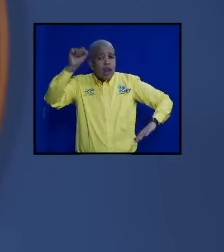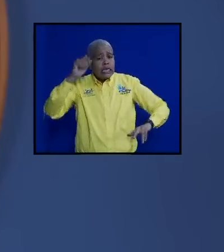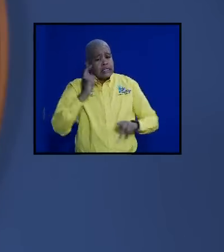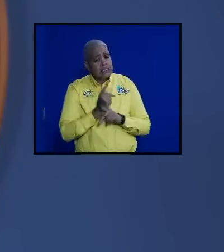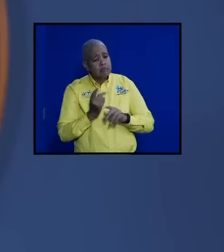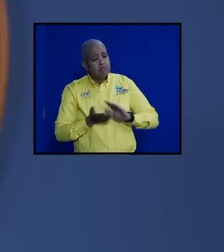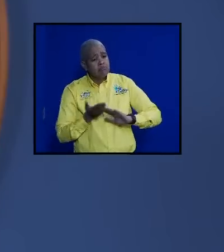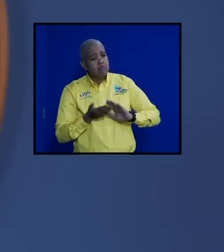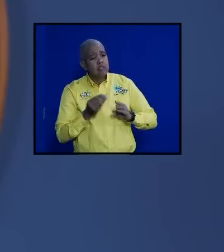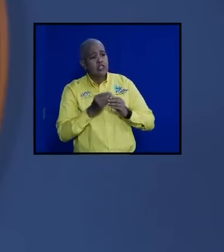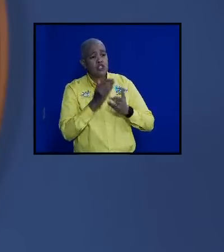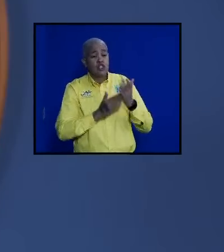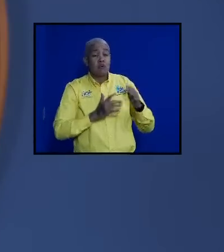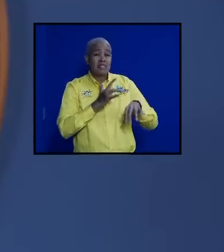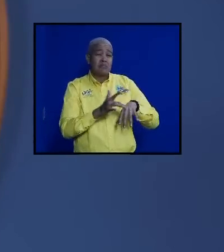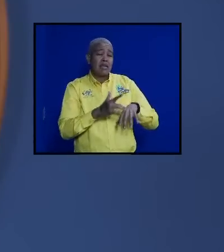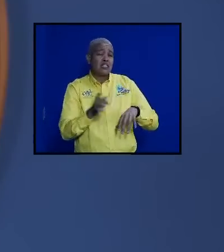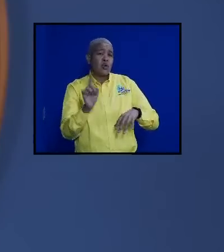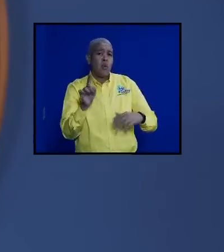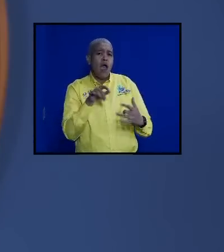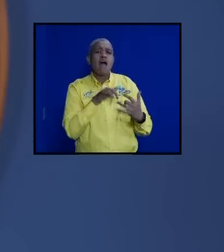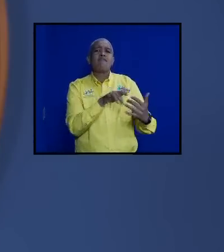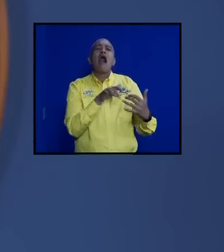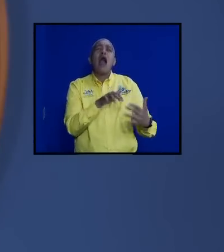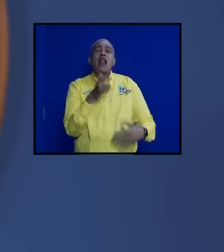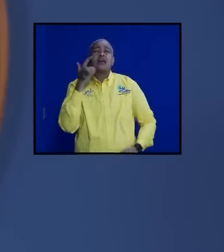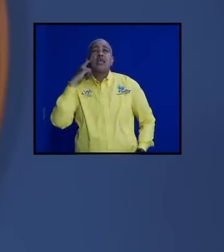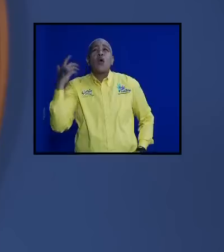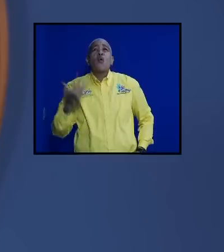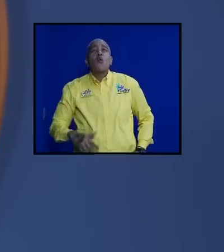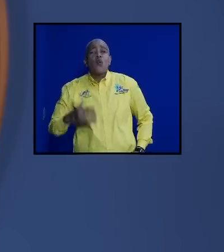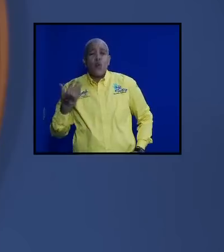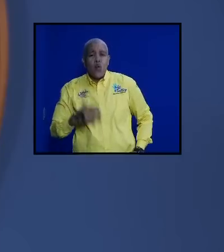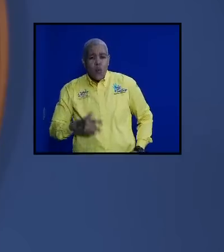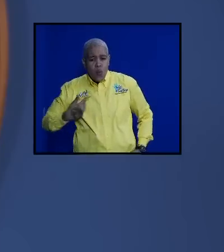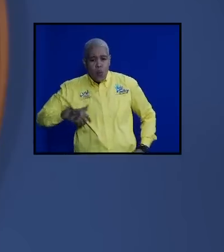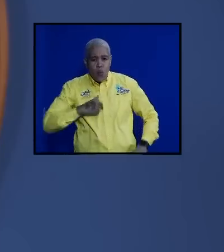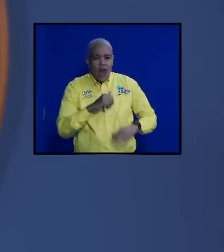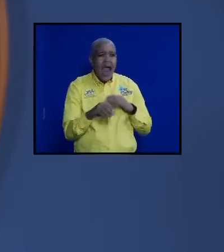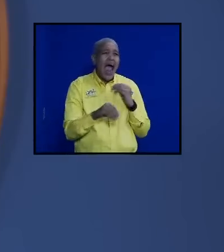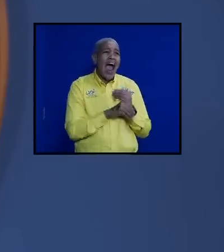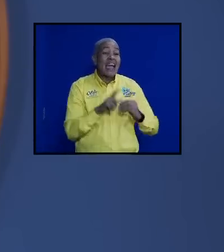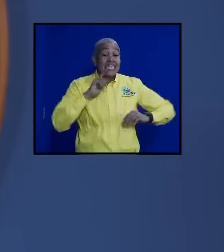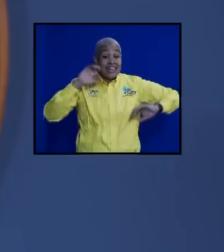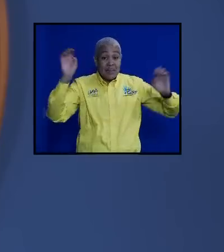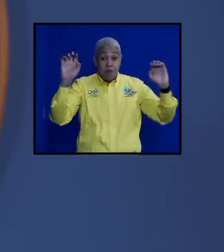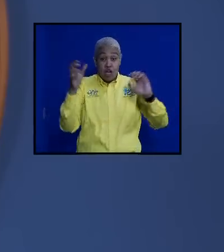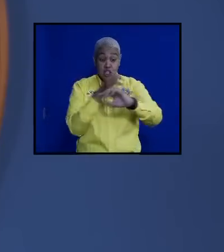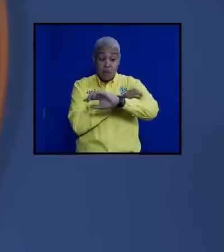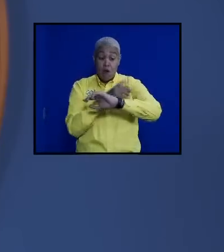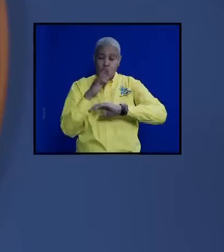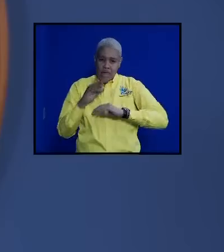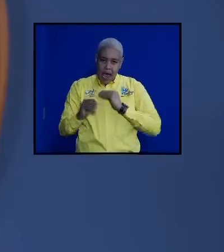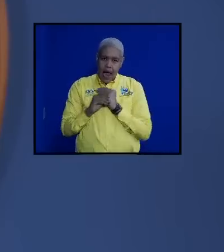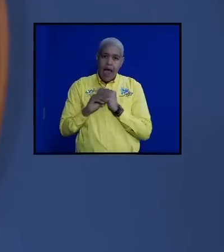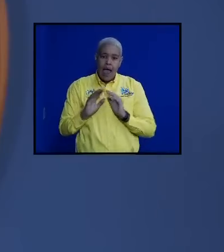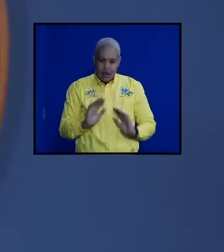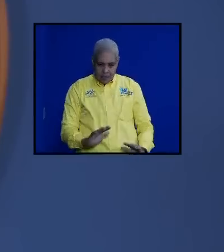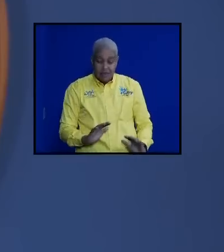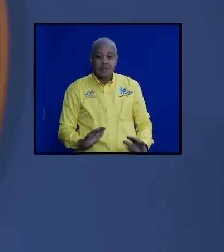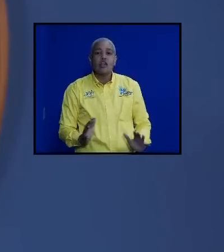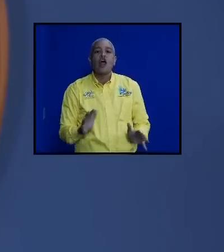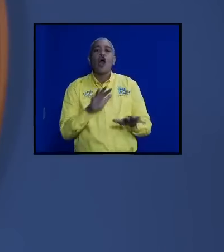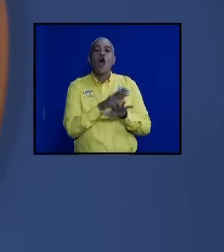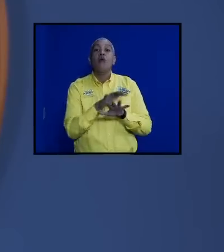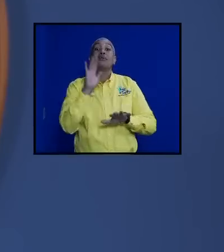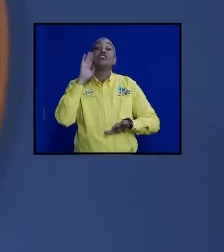certain spaces where violence is significant, we add in emergency powers on top of that. The combination